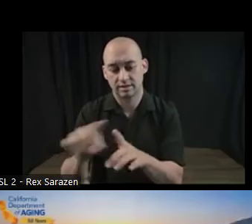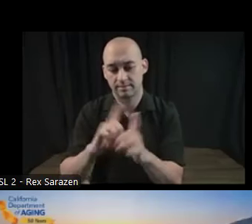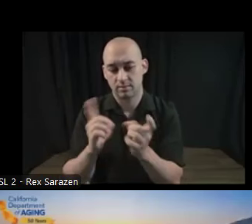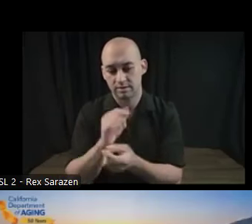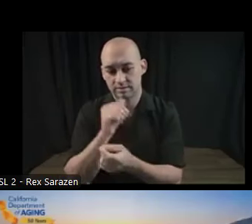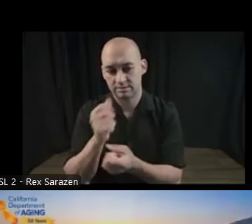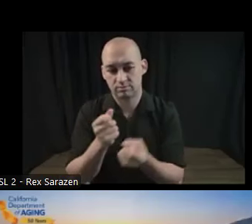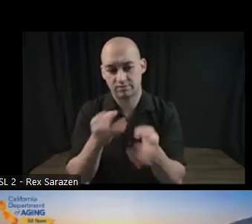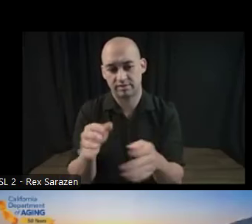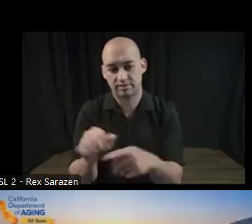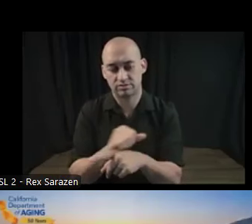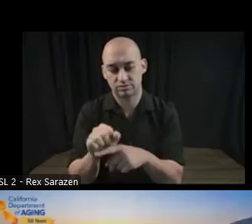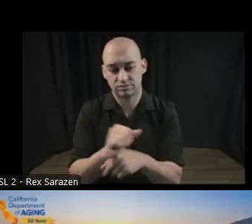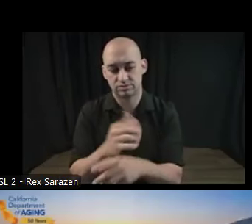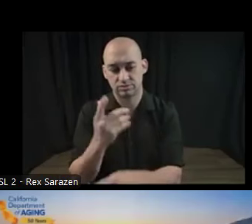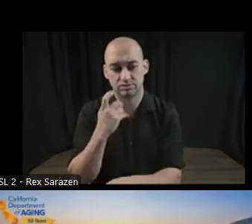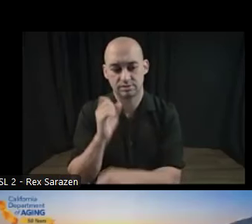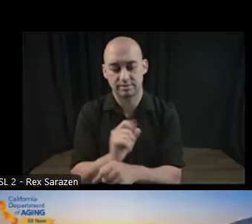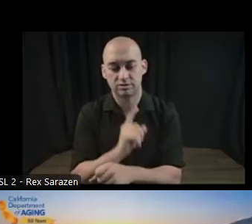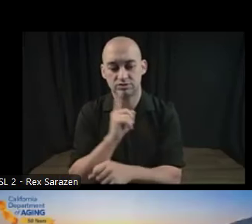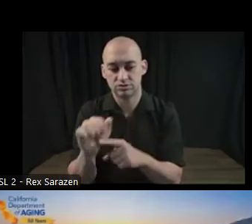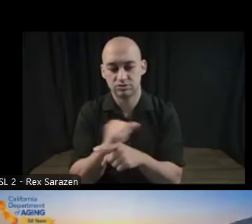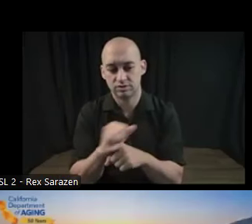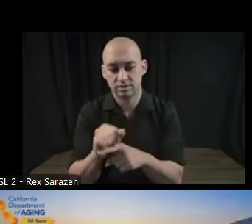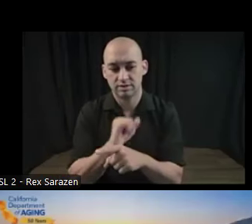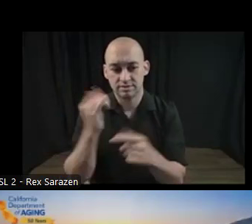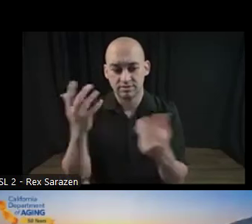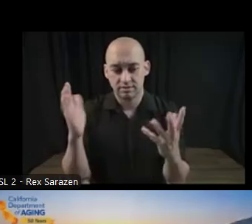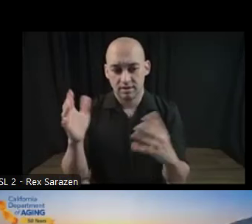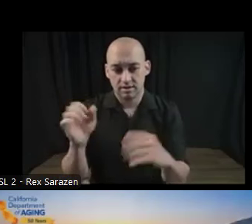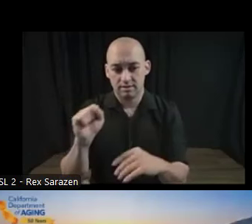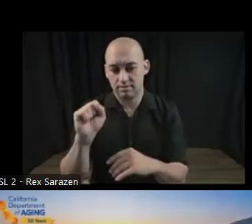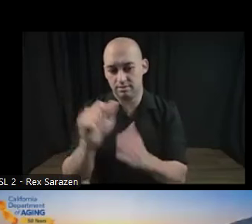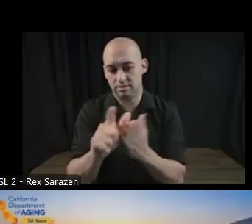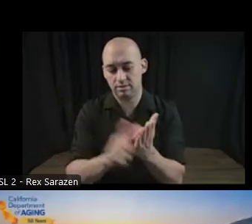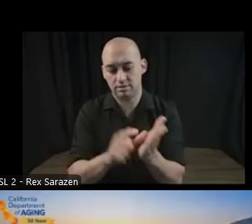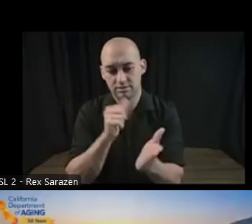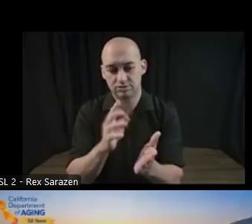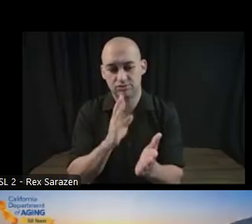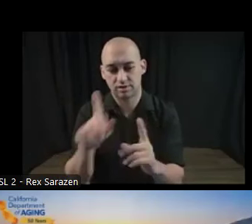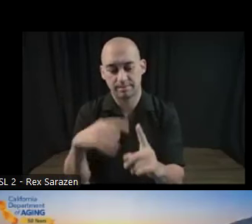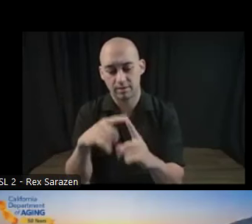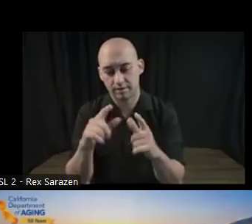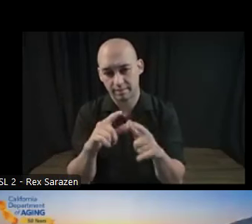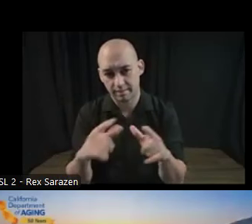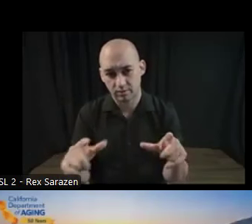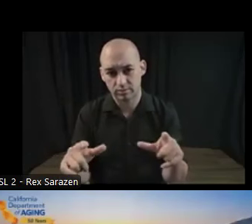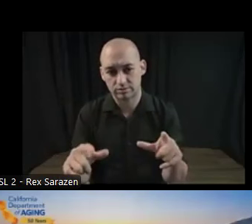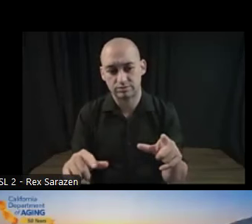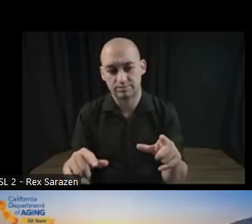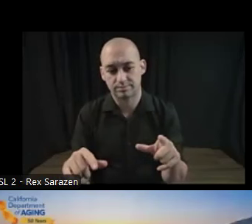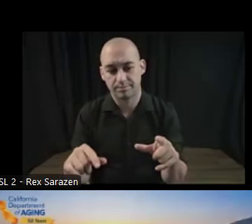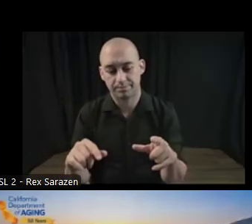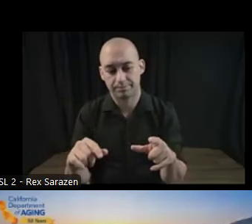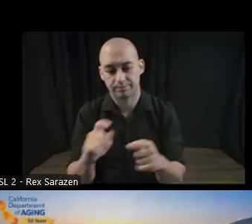just ensure that the training has been completed. The statute doesn't speak to any language, any